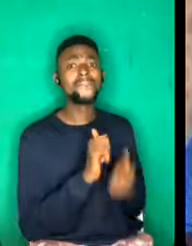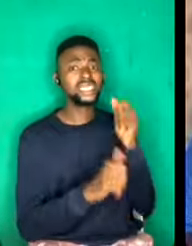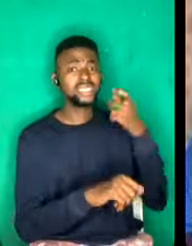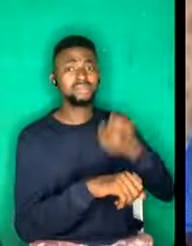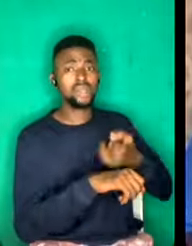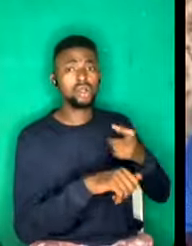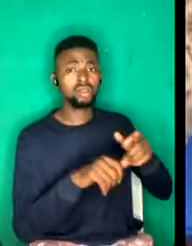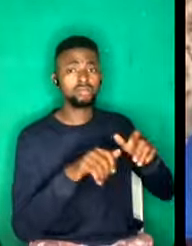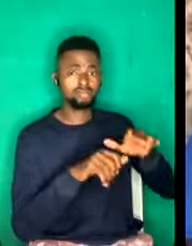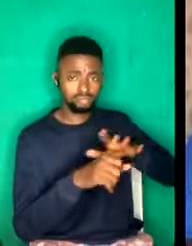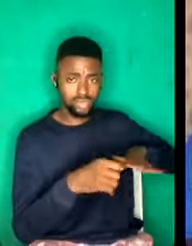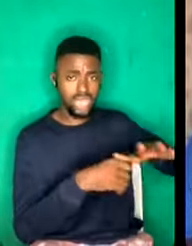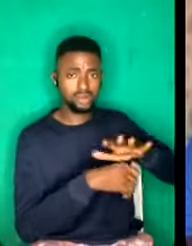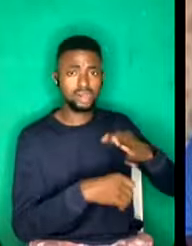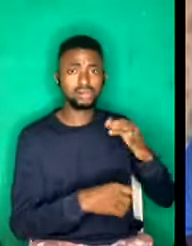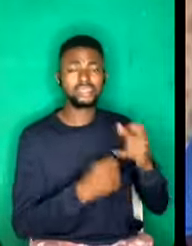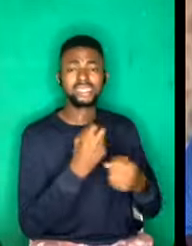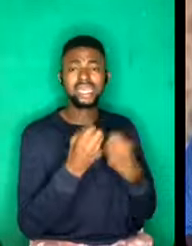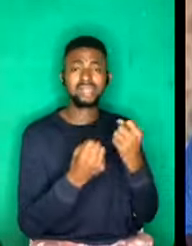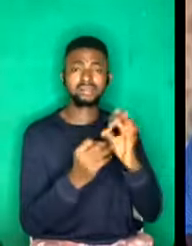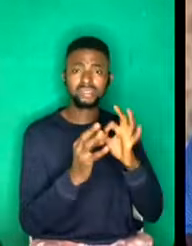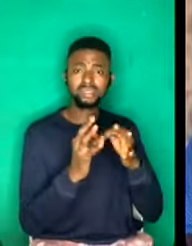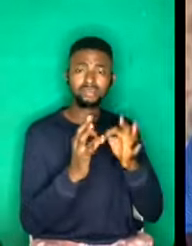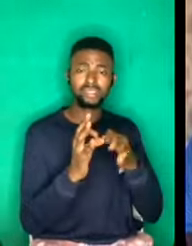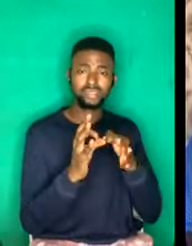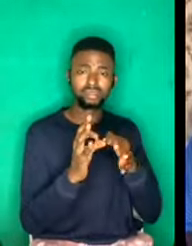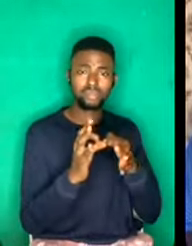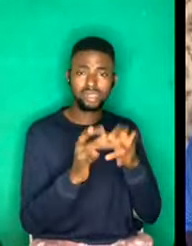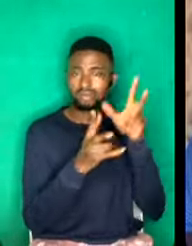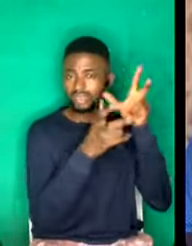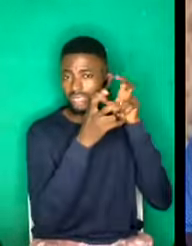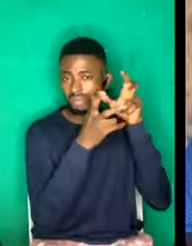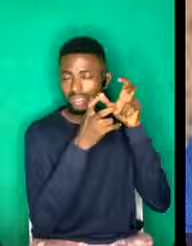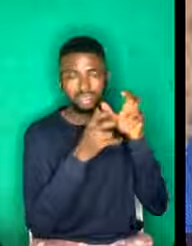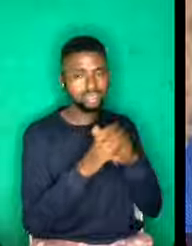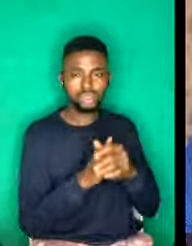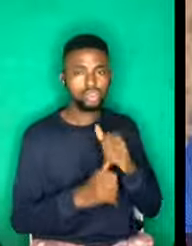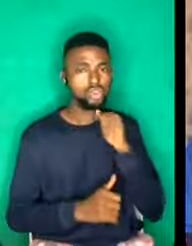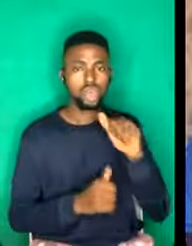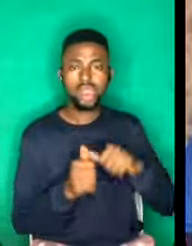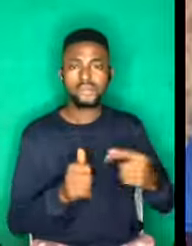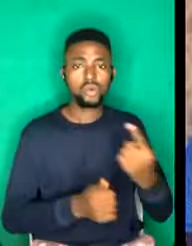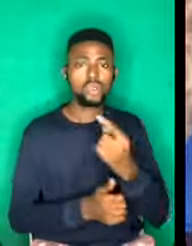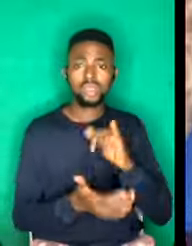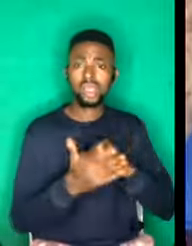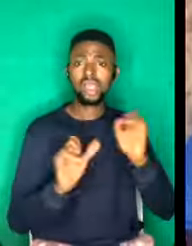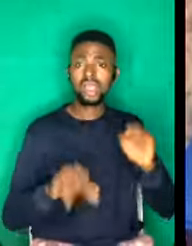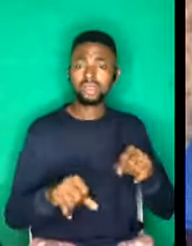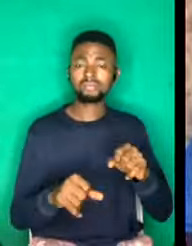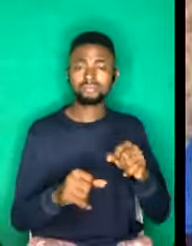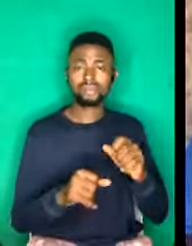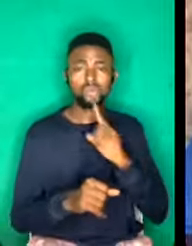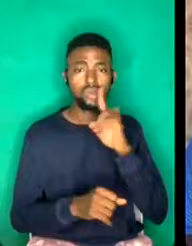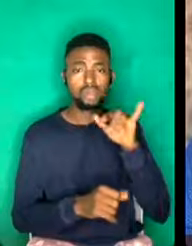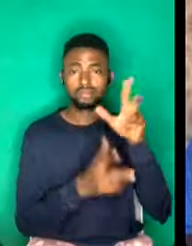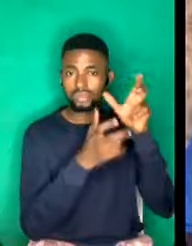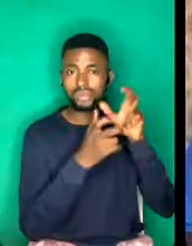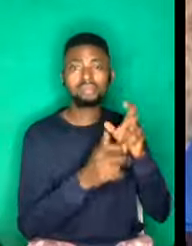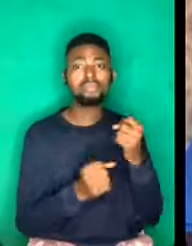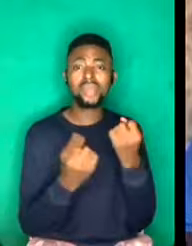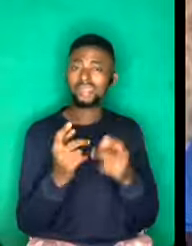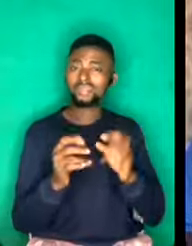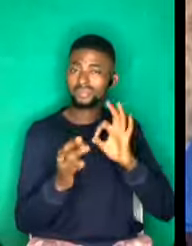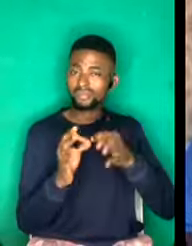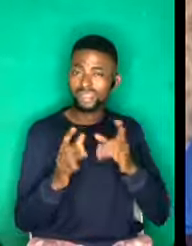language interpreting, receptive sign language. It's not everyone that can. Most interpreters will just run away from it. It's very,